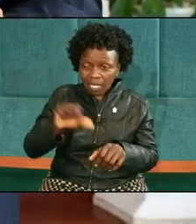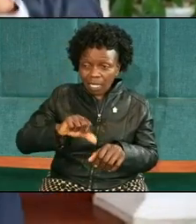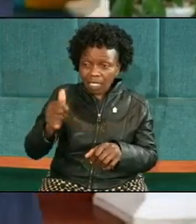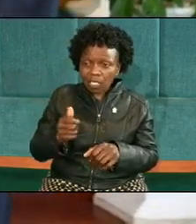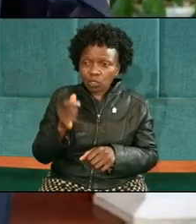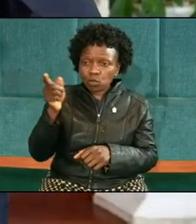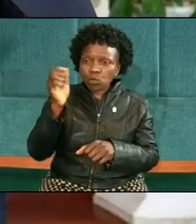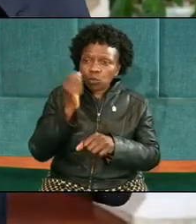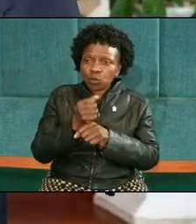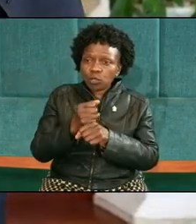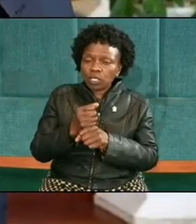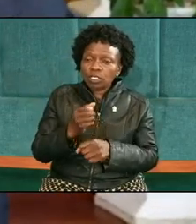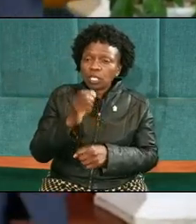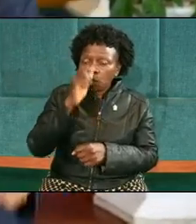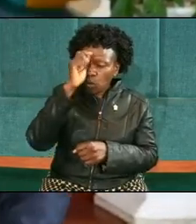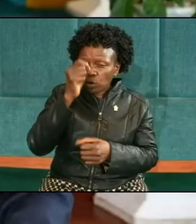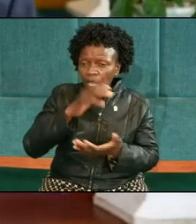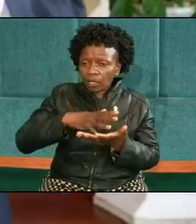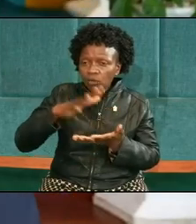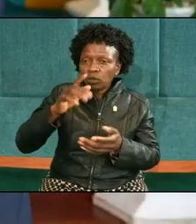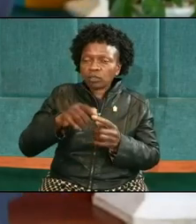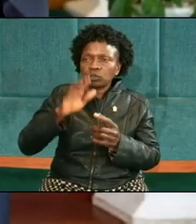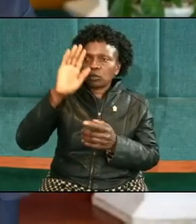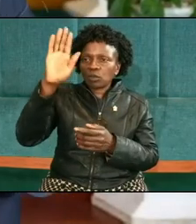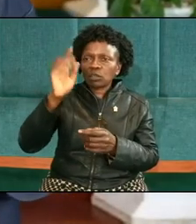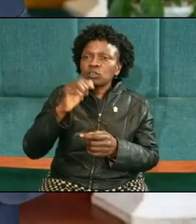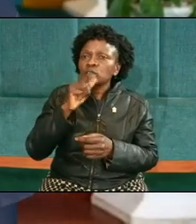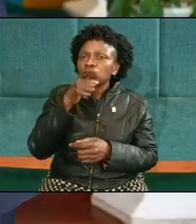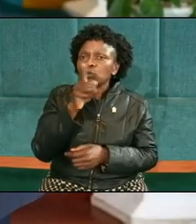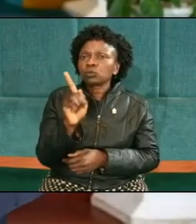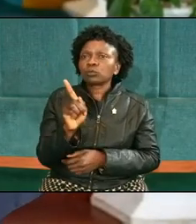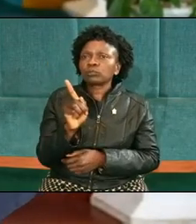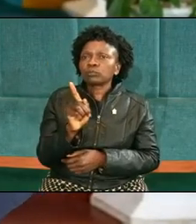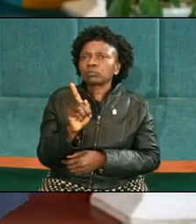do, it is to the honor and glory of God, not you.